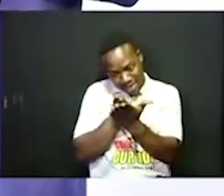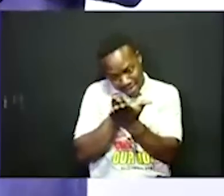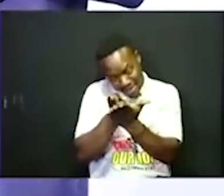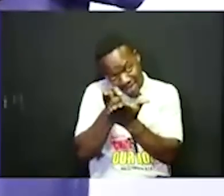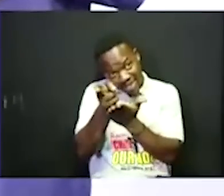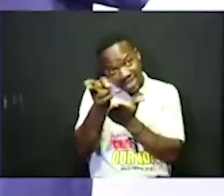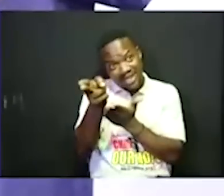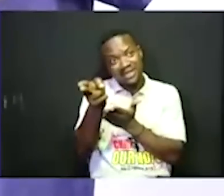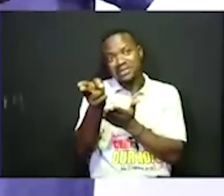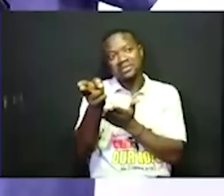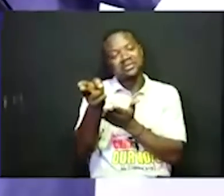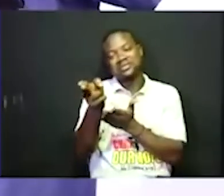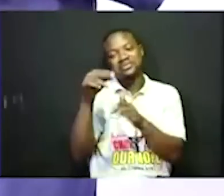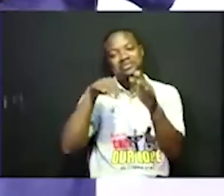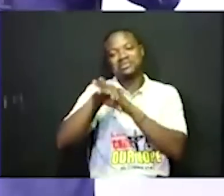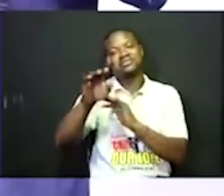Verse